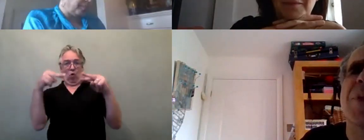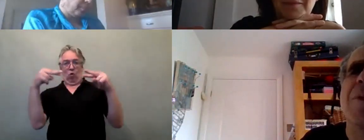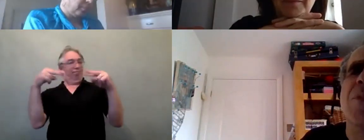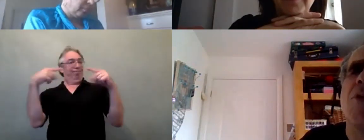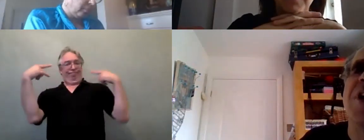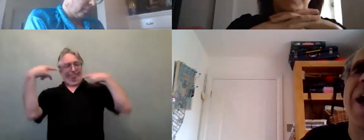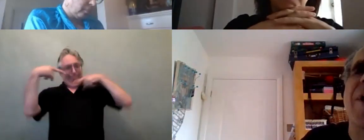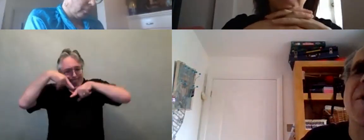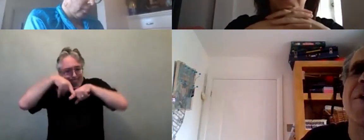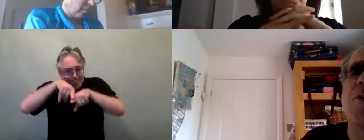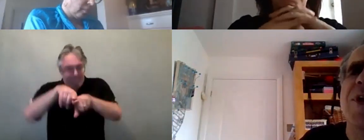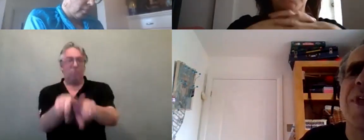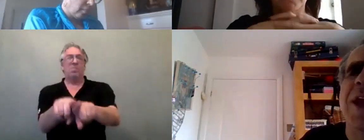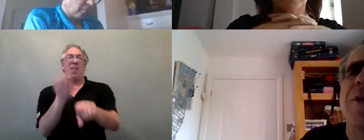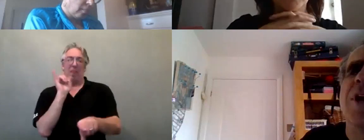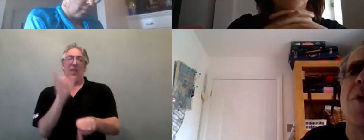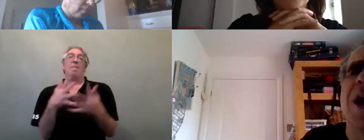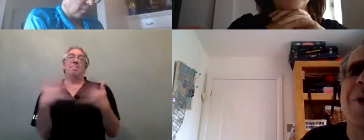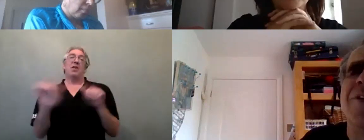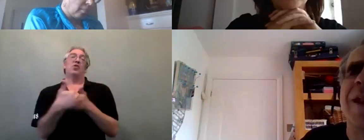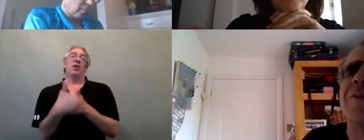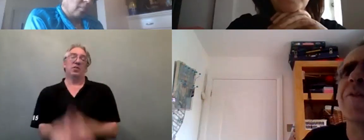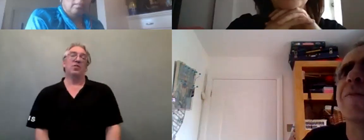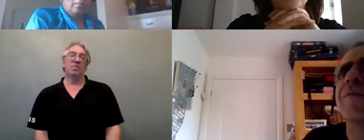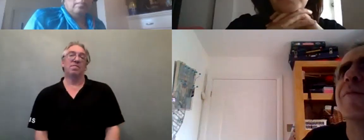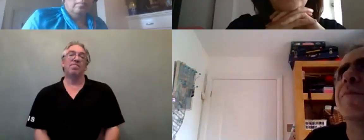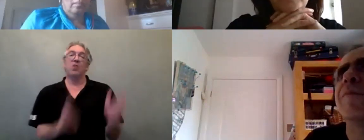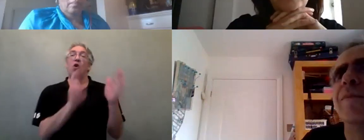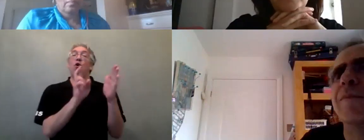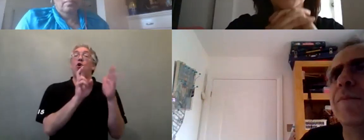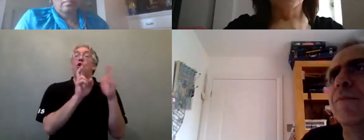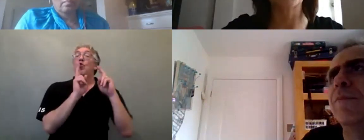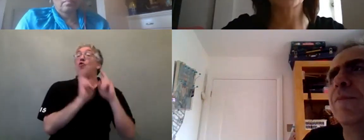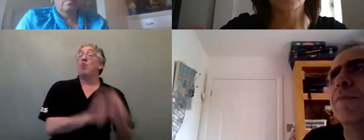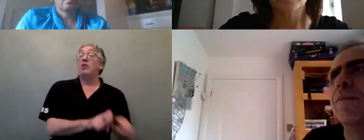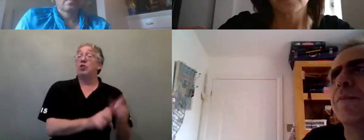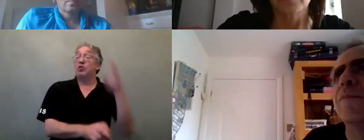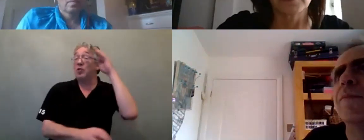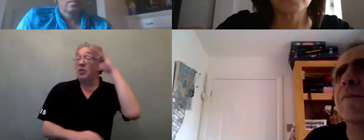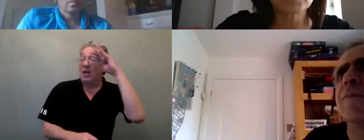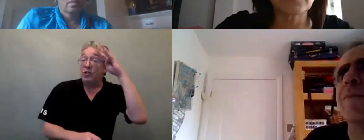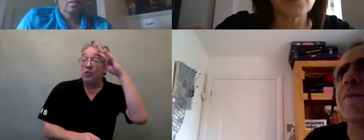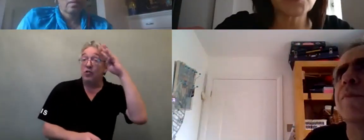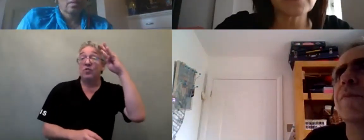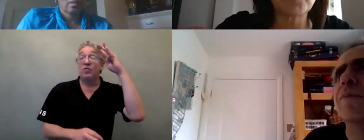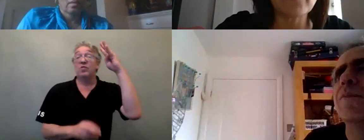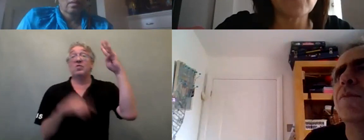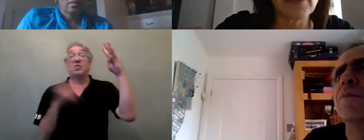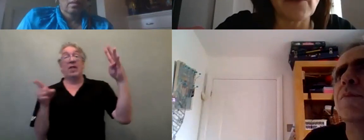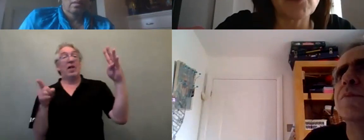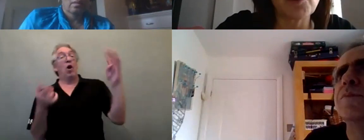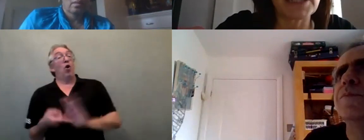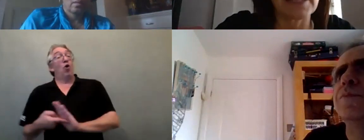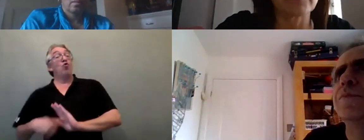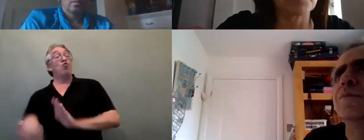challenge being brought together with the requirement challenge. Yeah. Thank you, Steve. We only